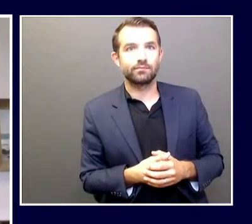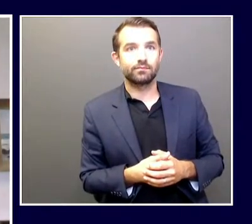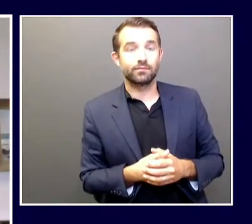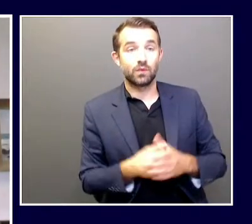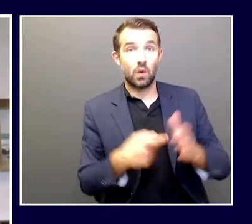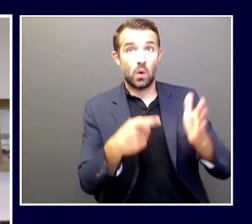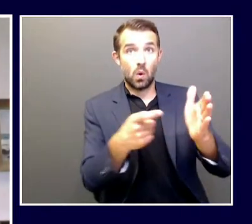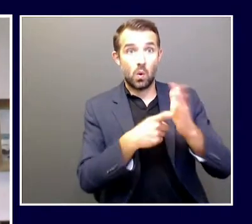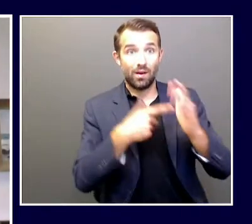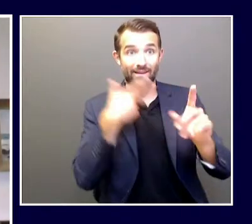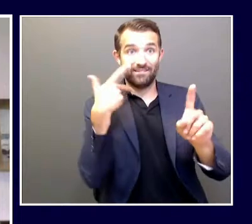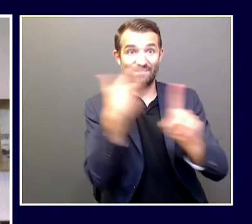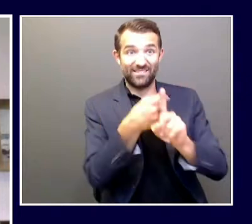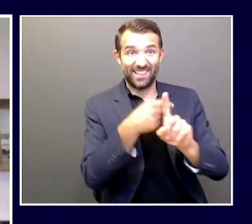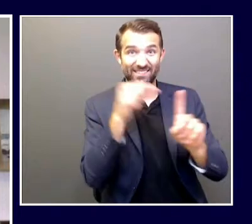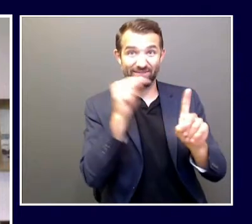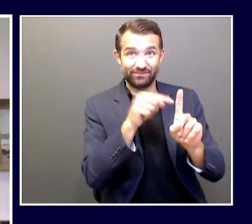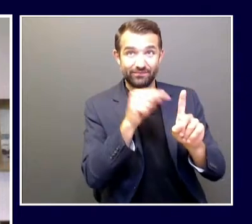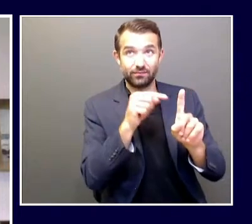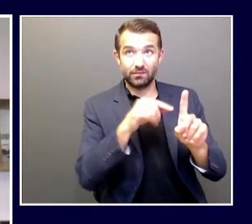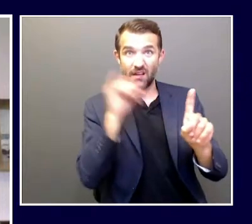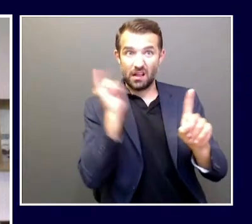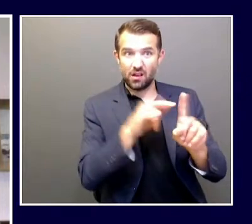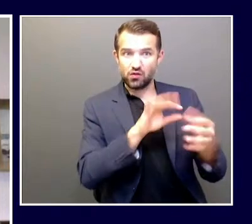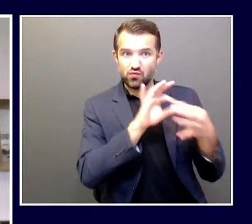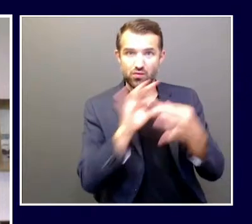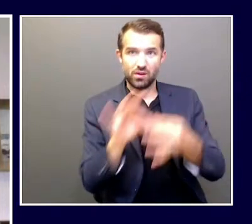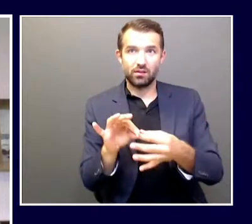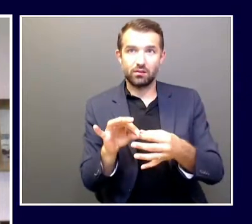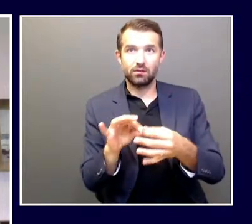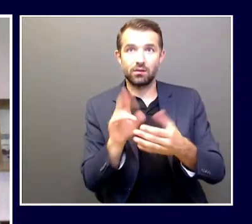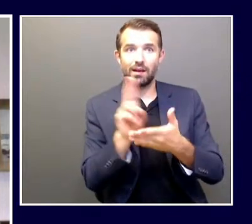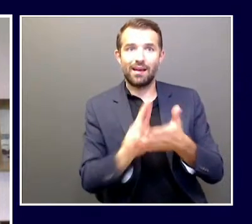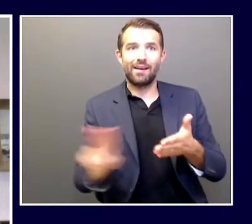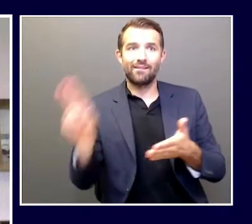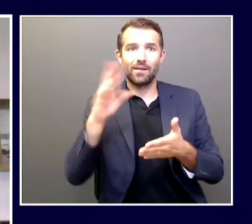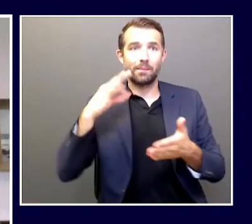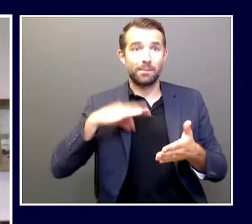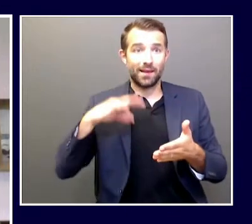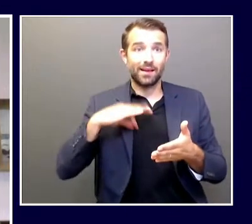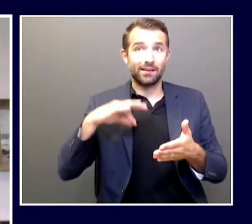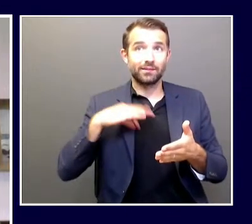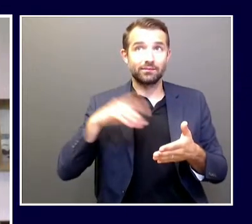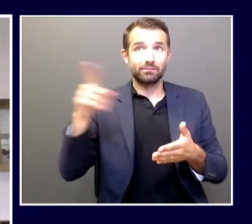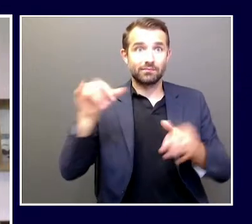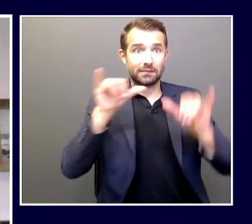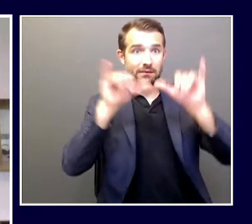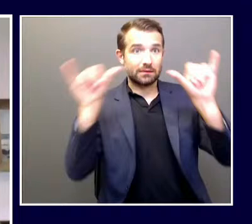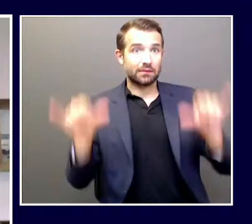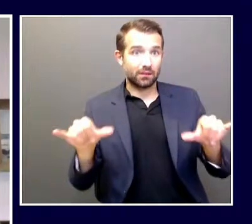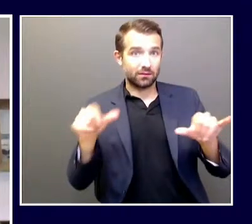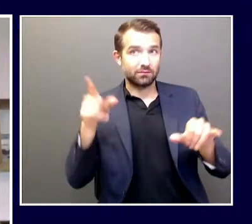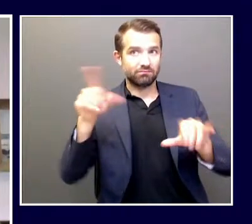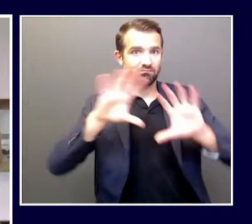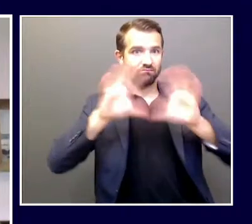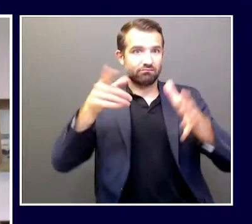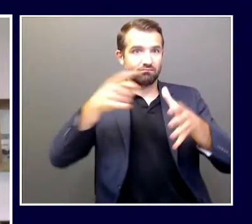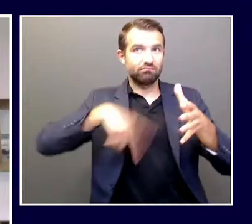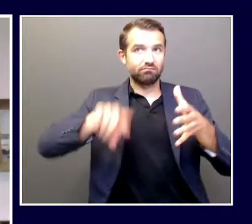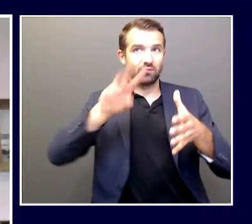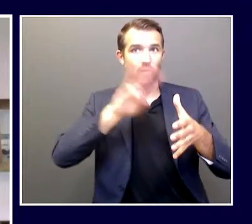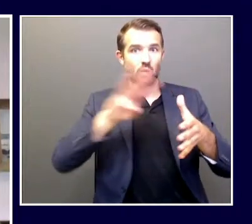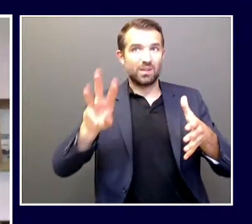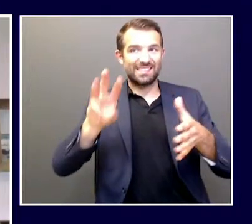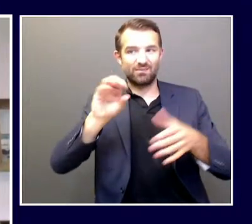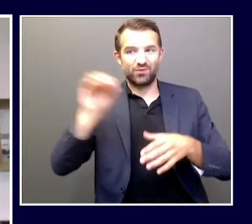University system has seen only 66% of their students report that they're vaccinated, and it's not clear how quickly healthcare workers